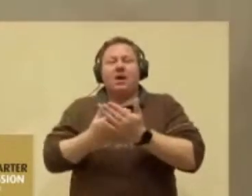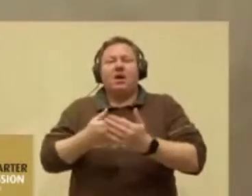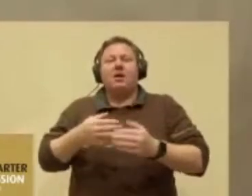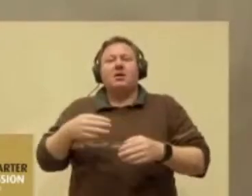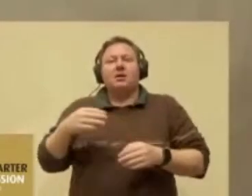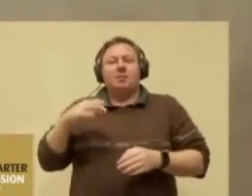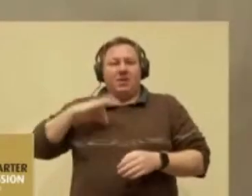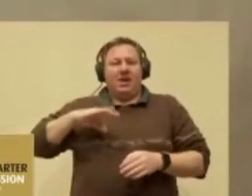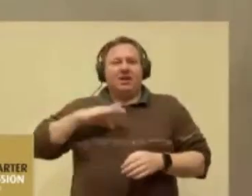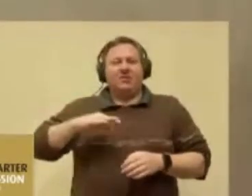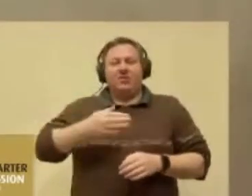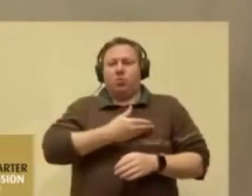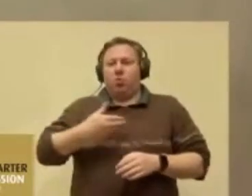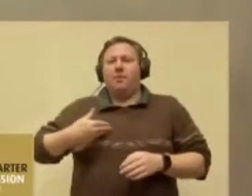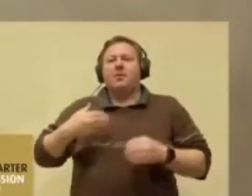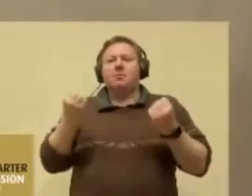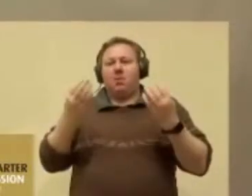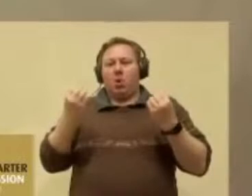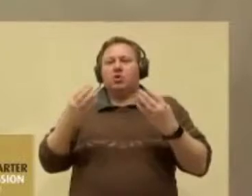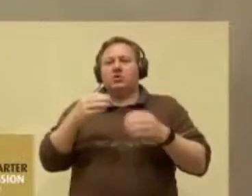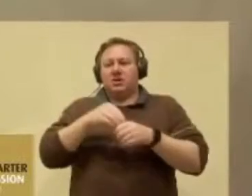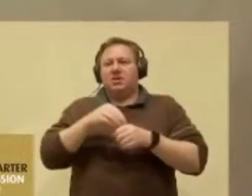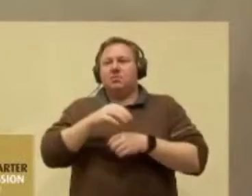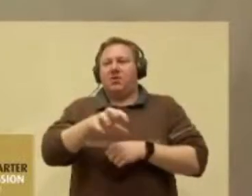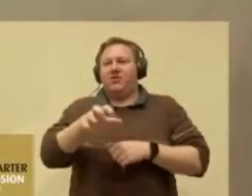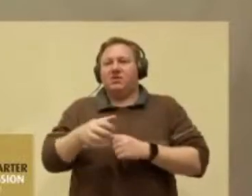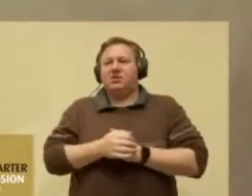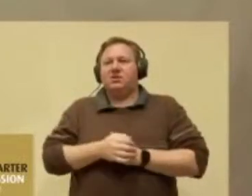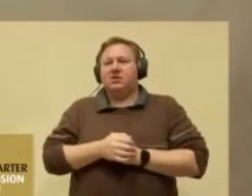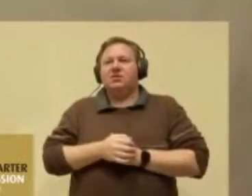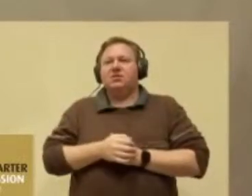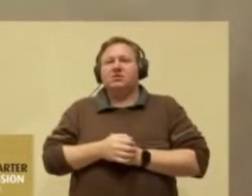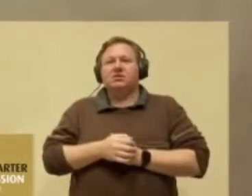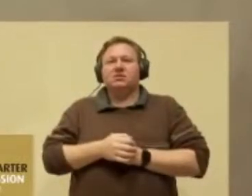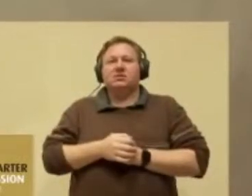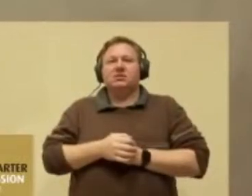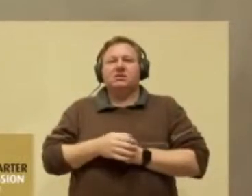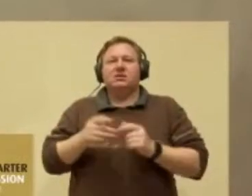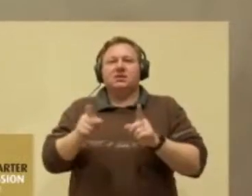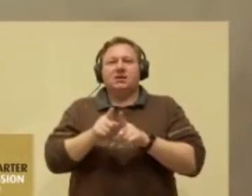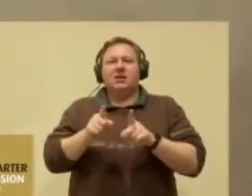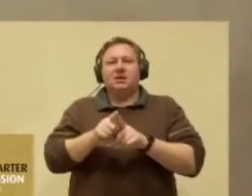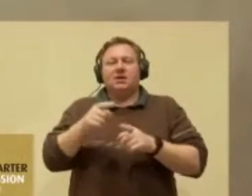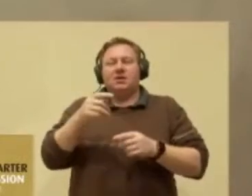and we must congratulate also the honorable member mohona for the whole work